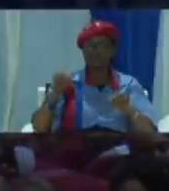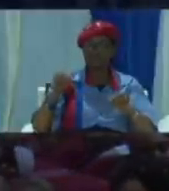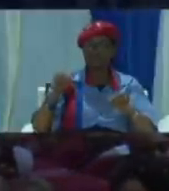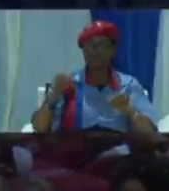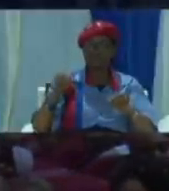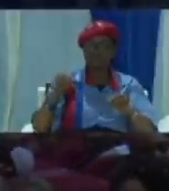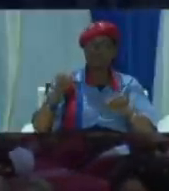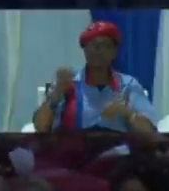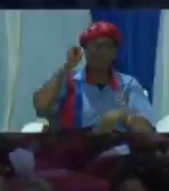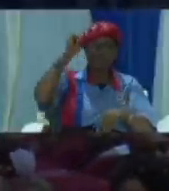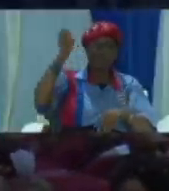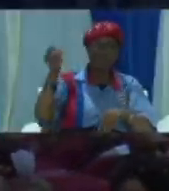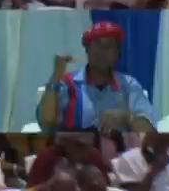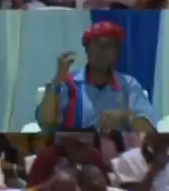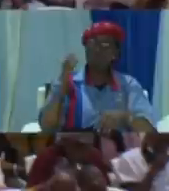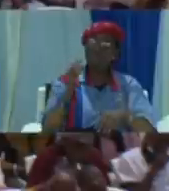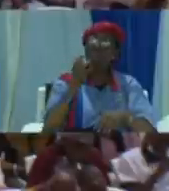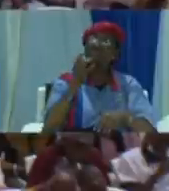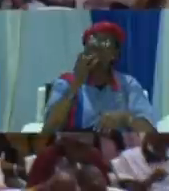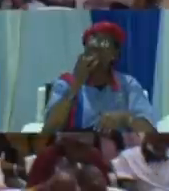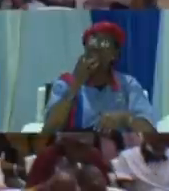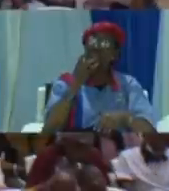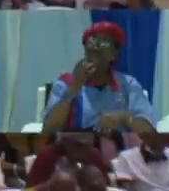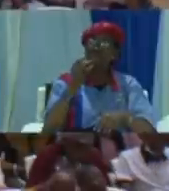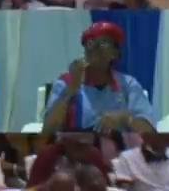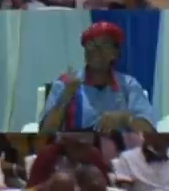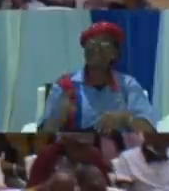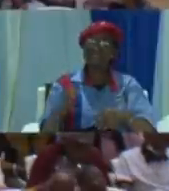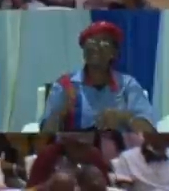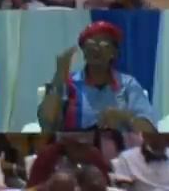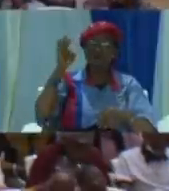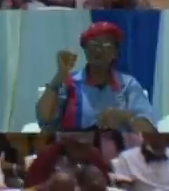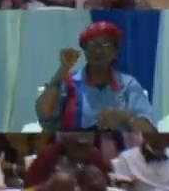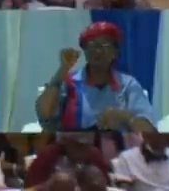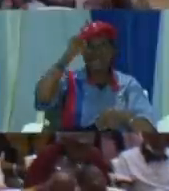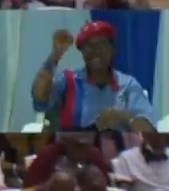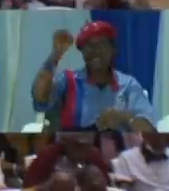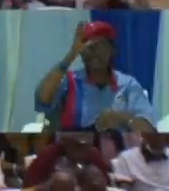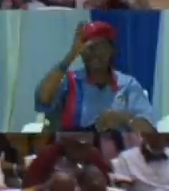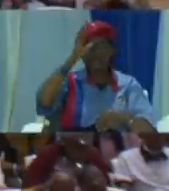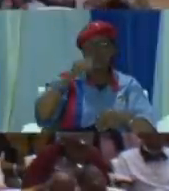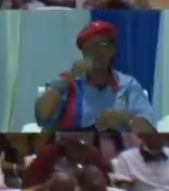He was a favorite of his father.